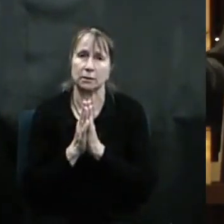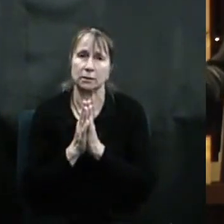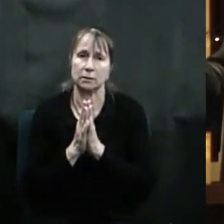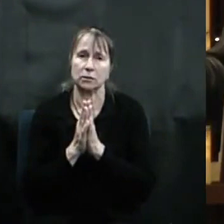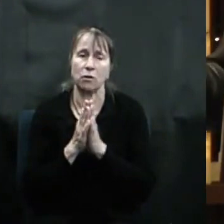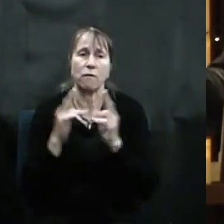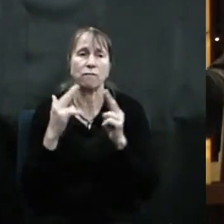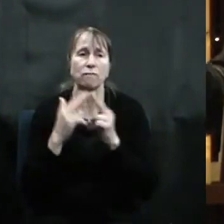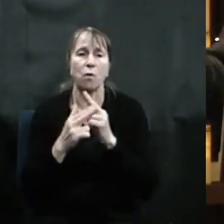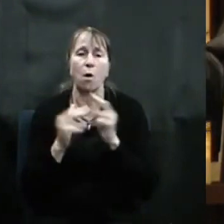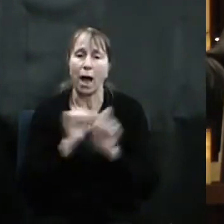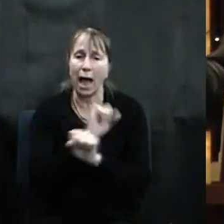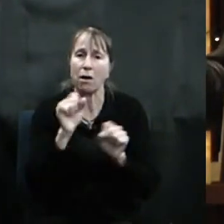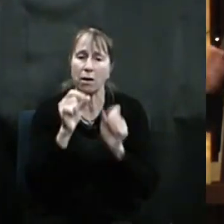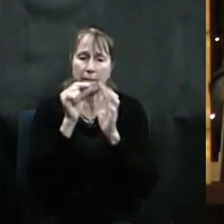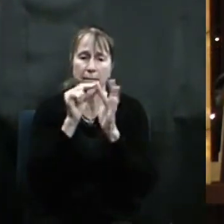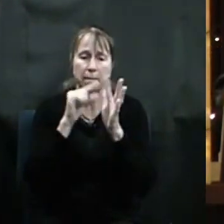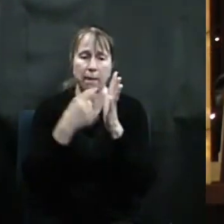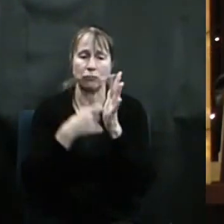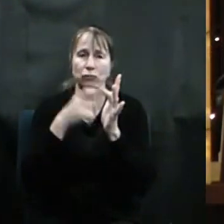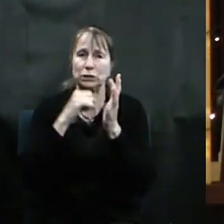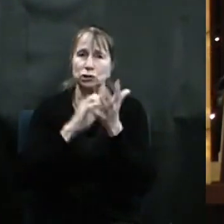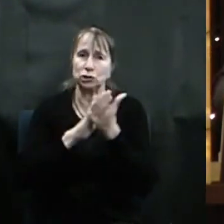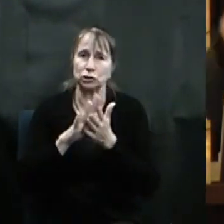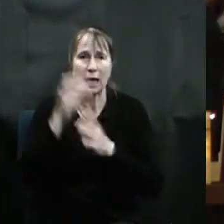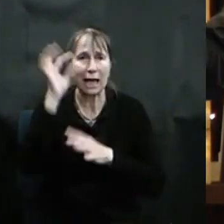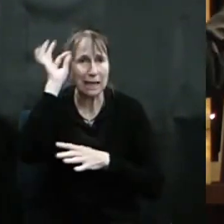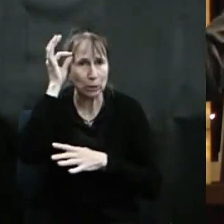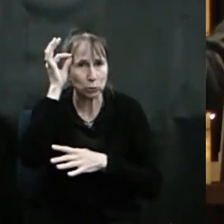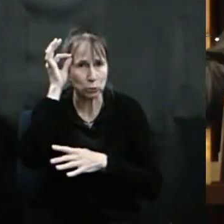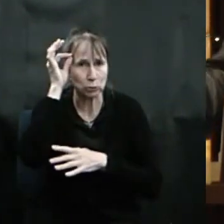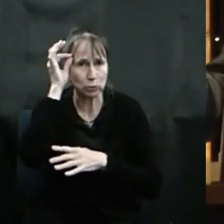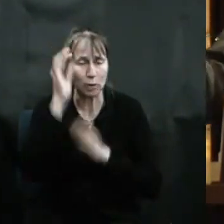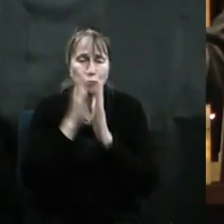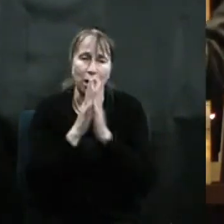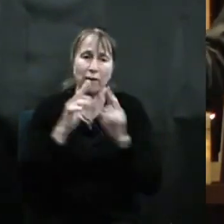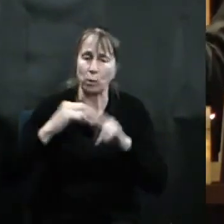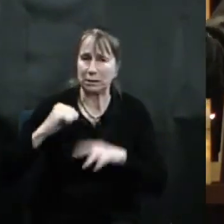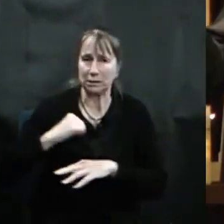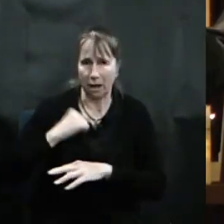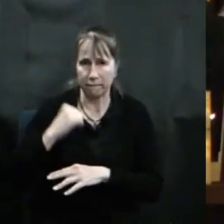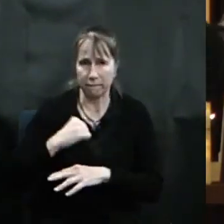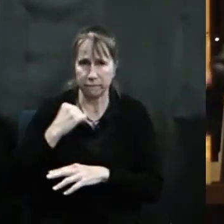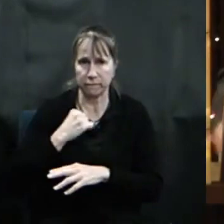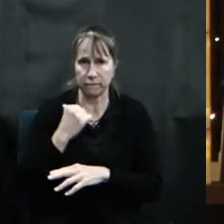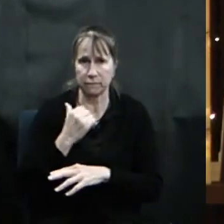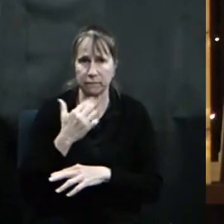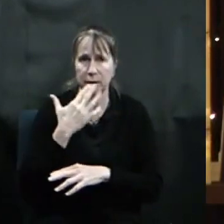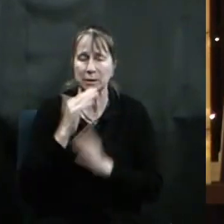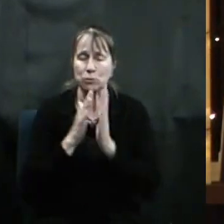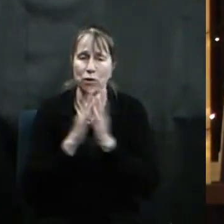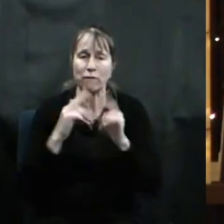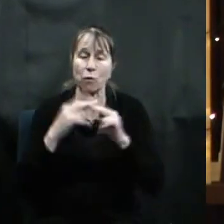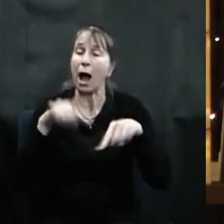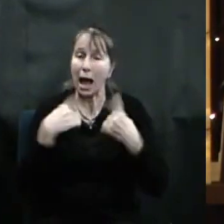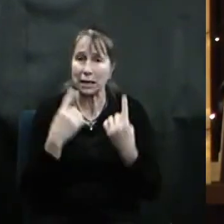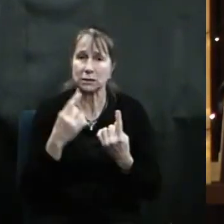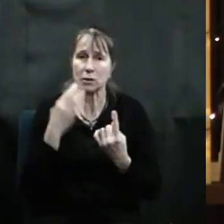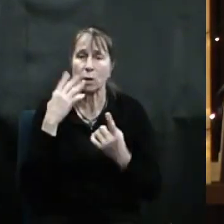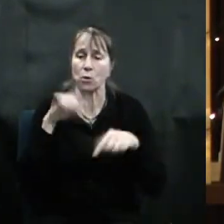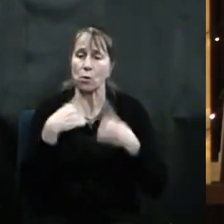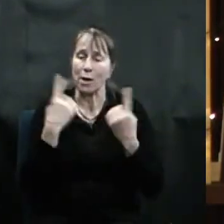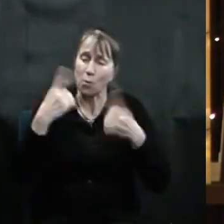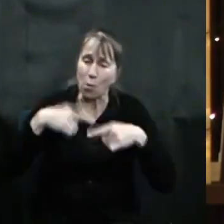for the parish council and the staff. And please join us as we work towards re-entry and meeting